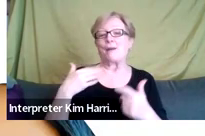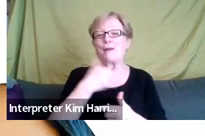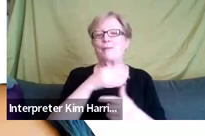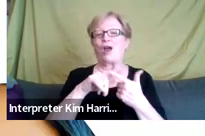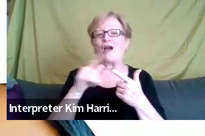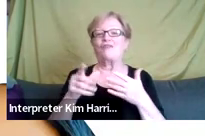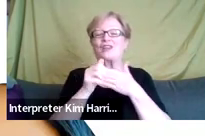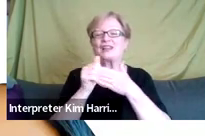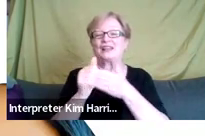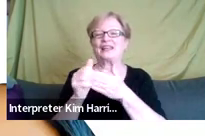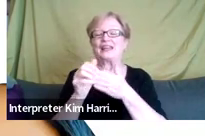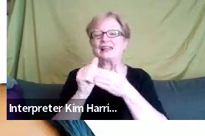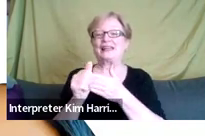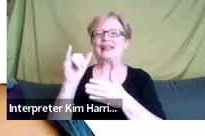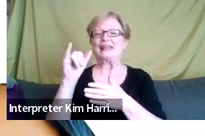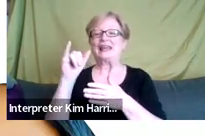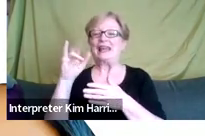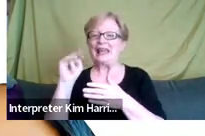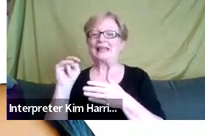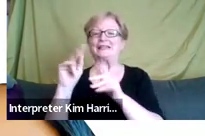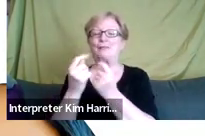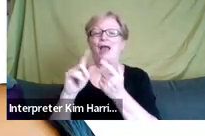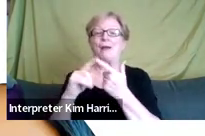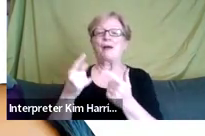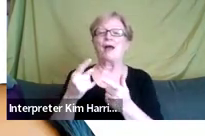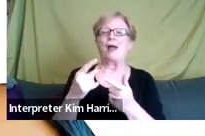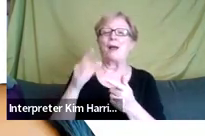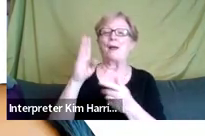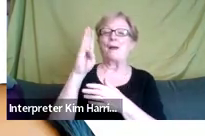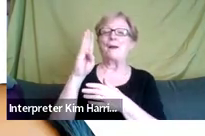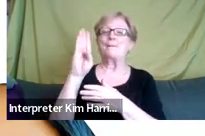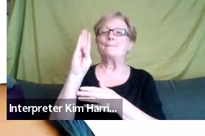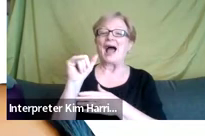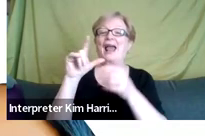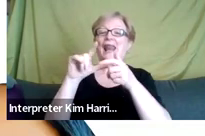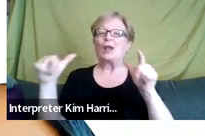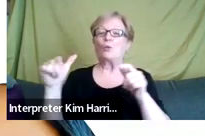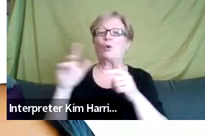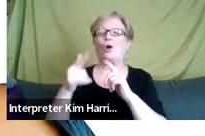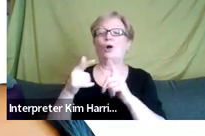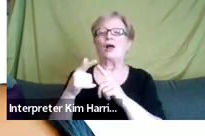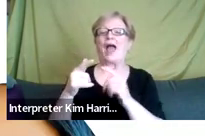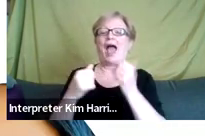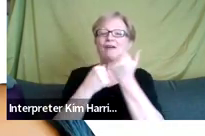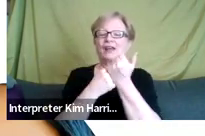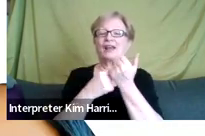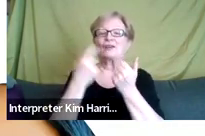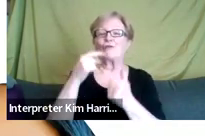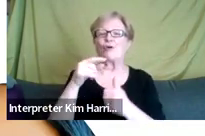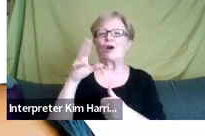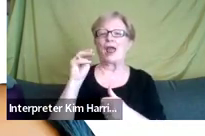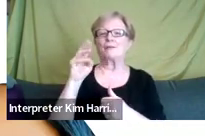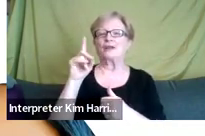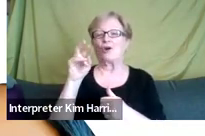LEAD and LEAD-IN team. I am the bilingual disability advocate for MDRC. And so I help both